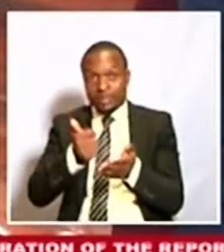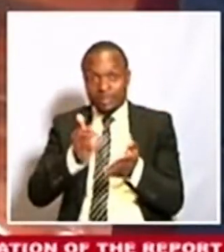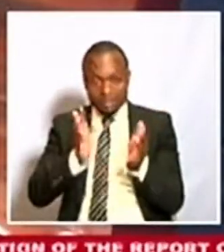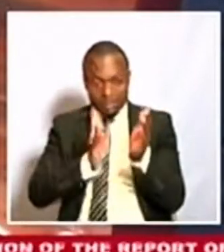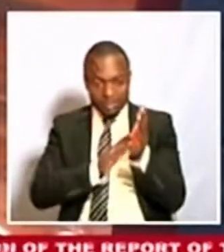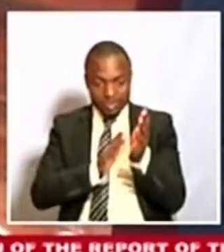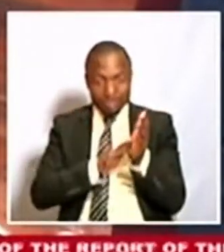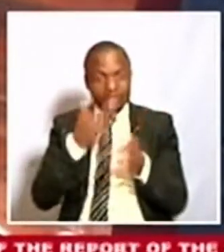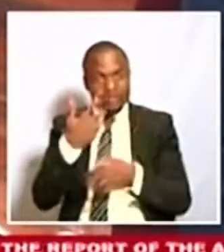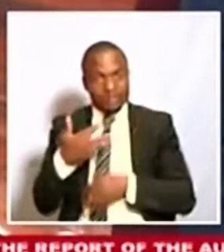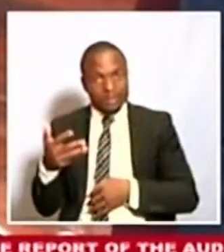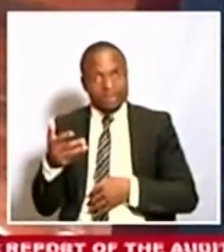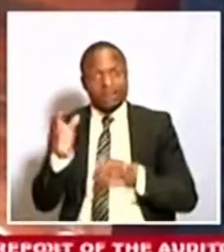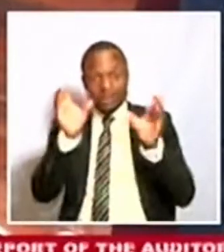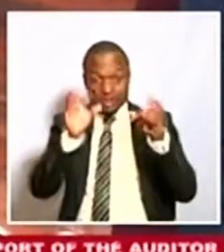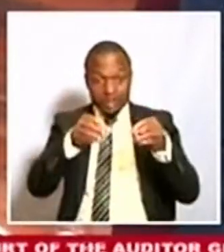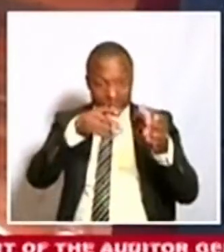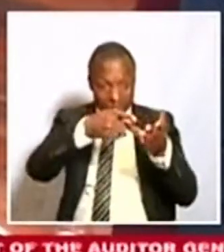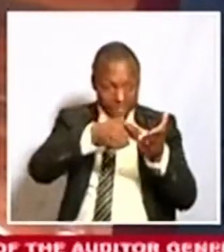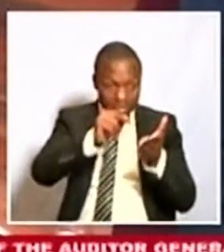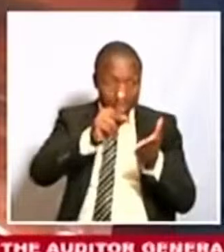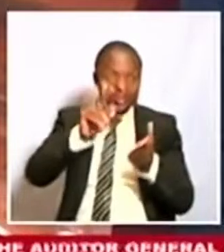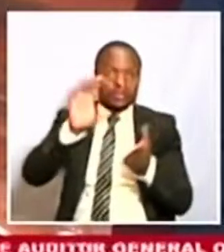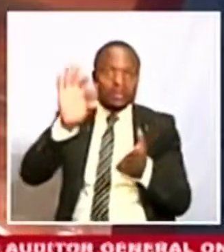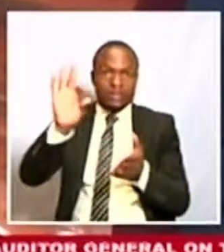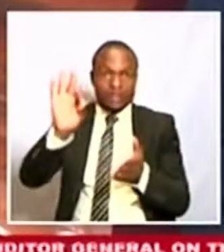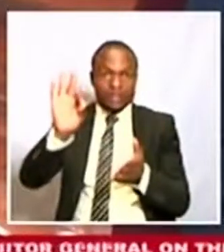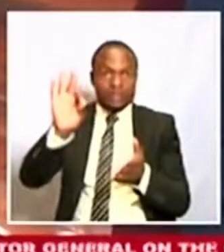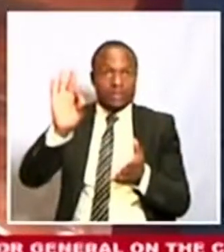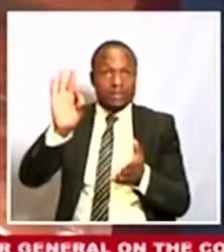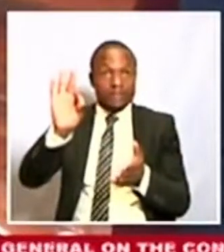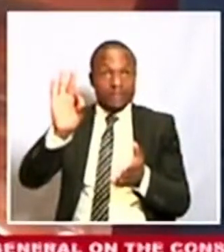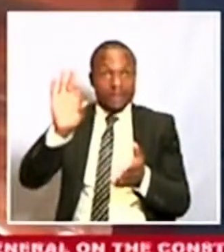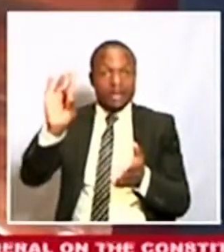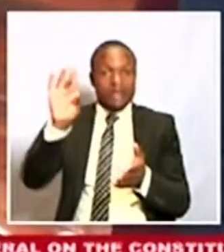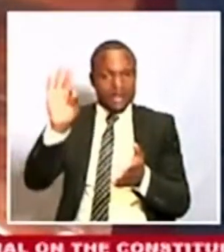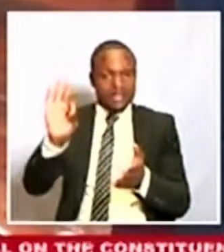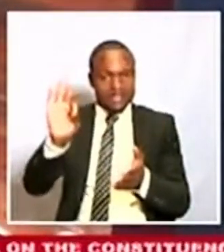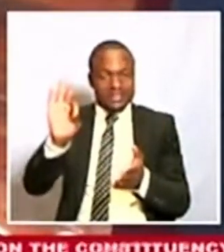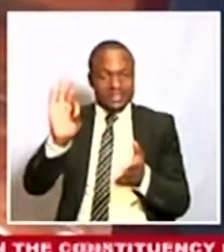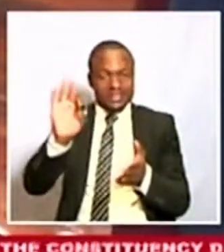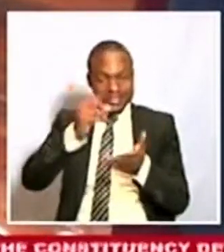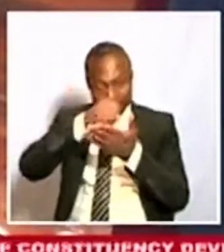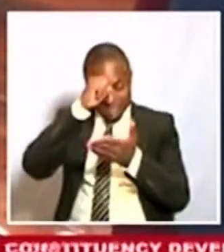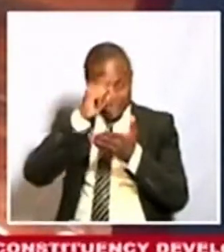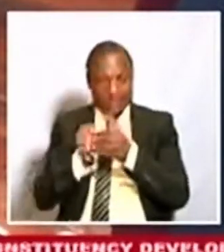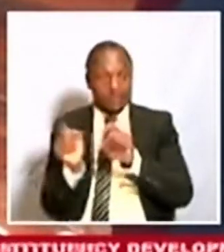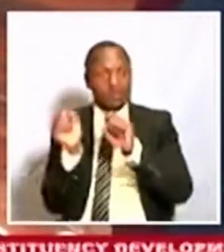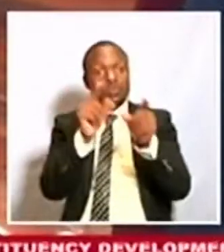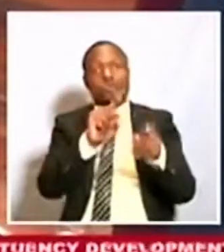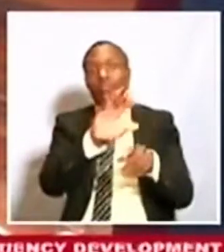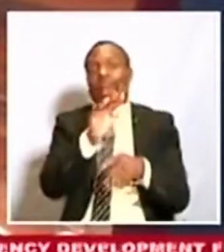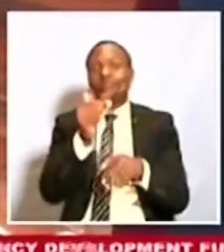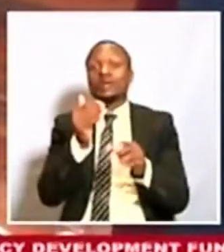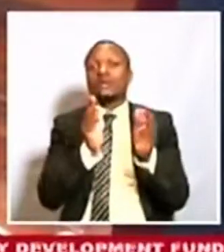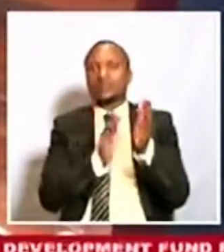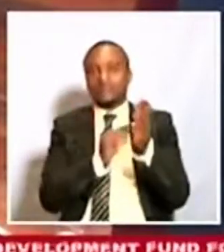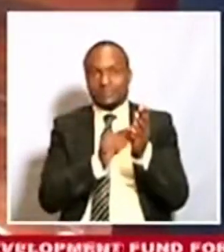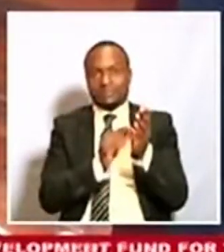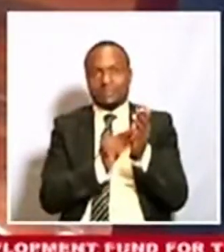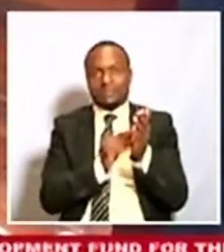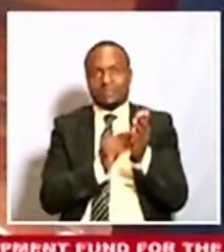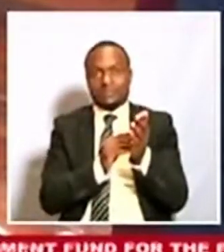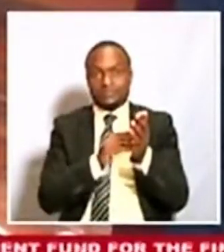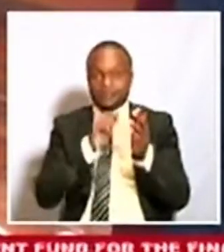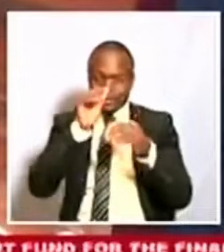requirements, the council had paid for the 89 students and they have since returned back to school. Attendance registers from the school